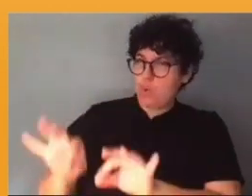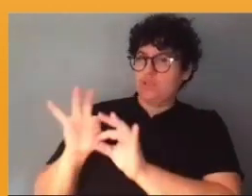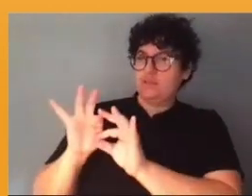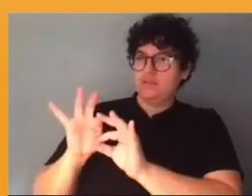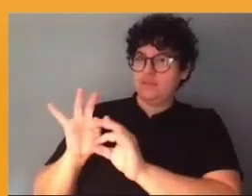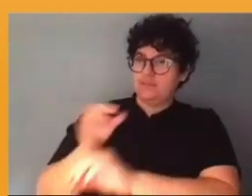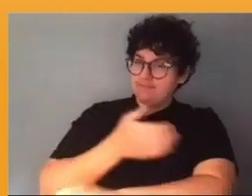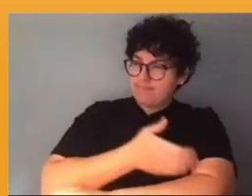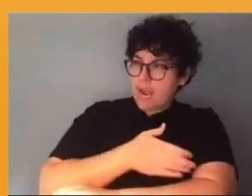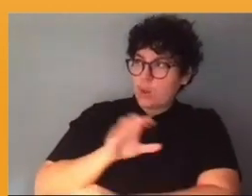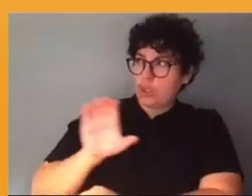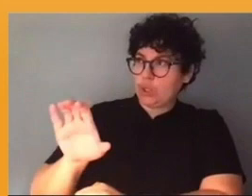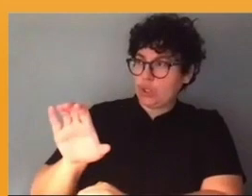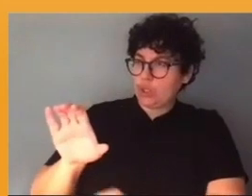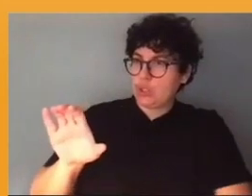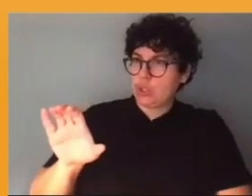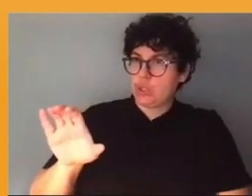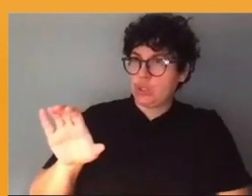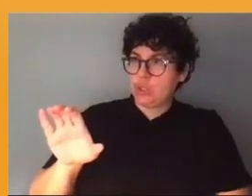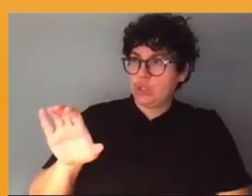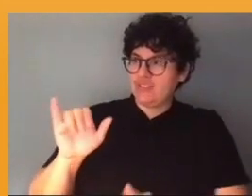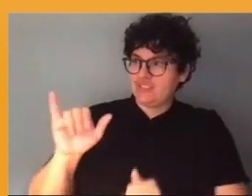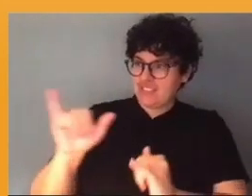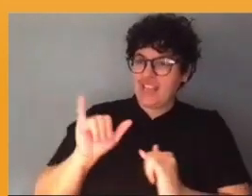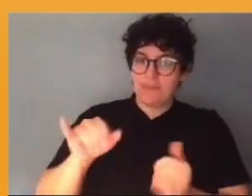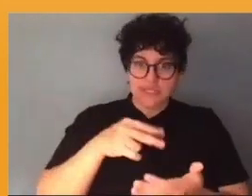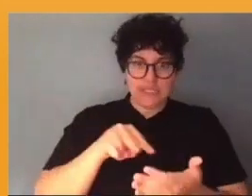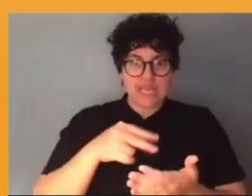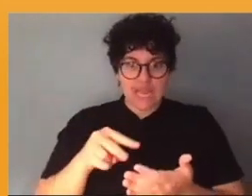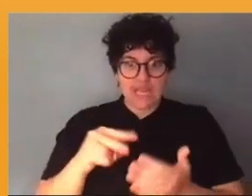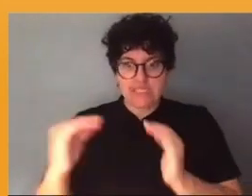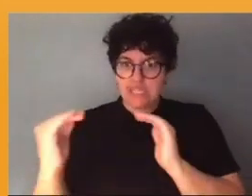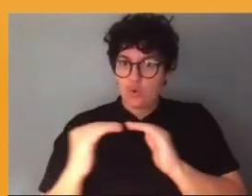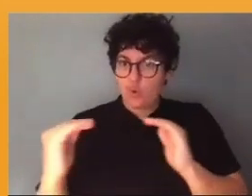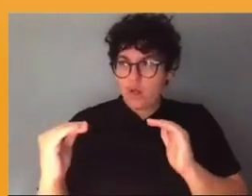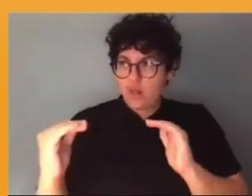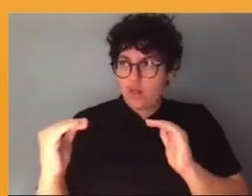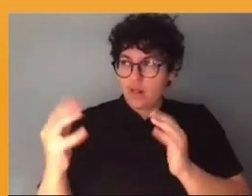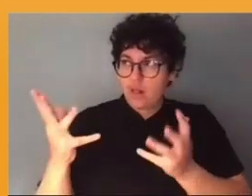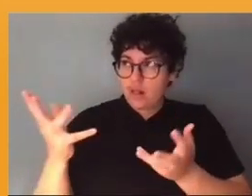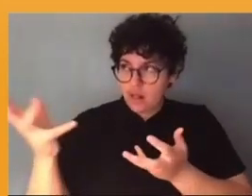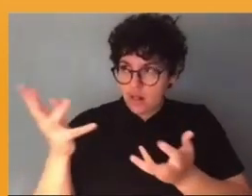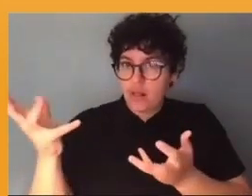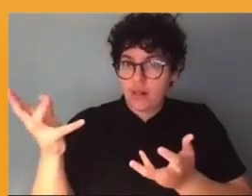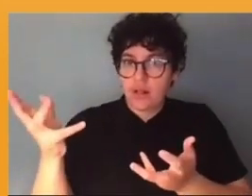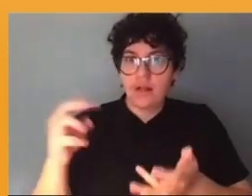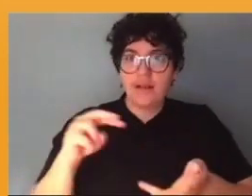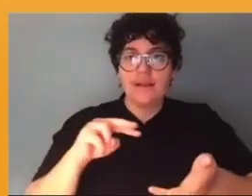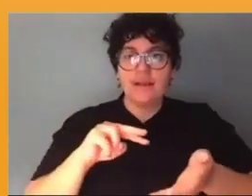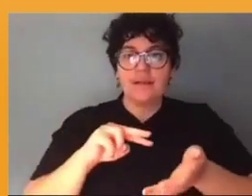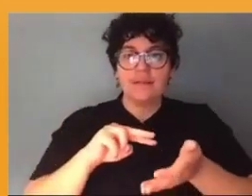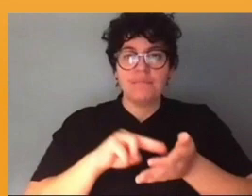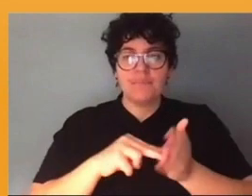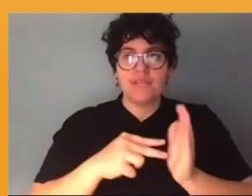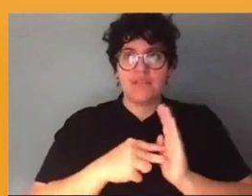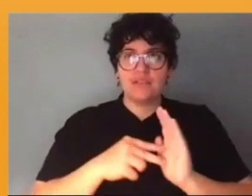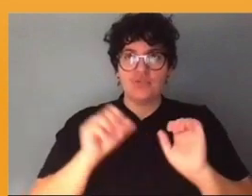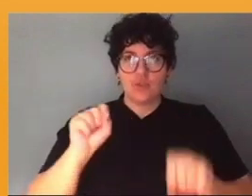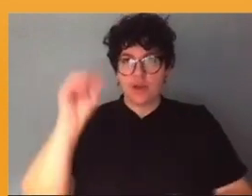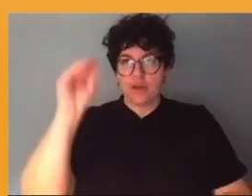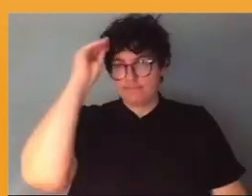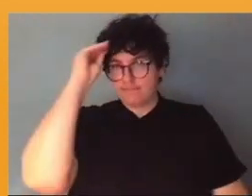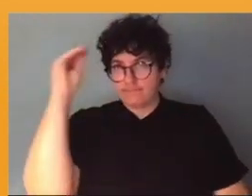equal amount of importance as dance, can really, put that in the forefront of your